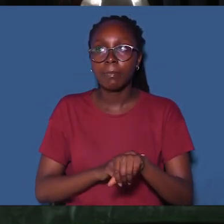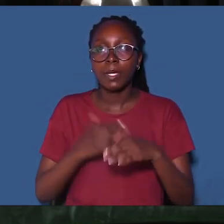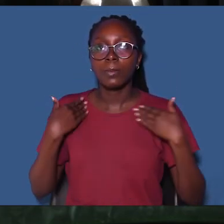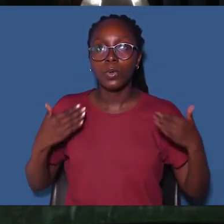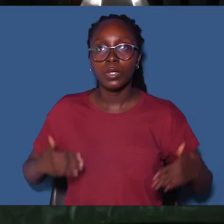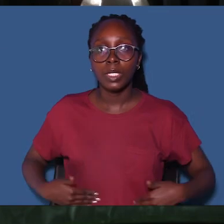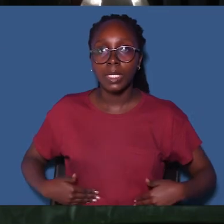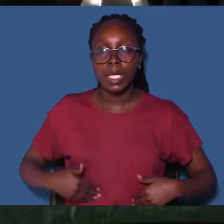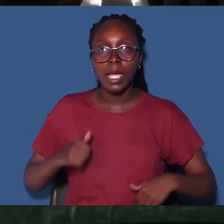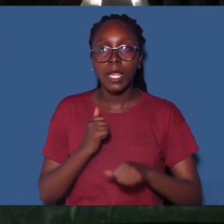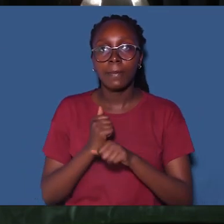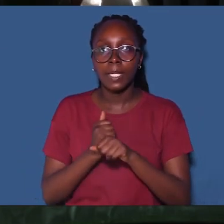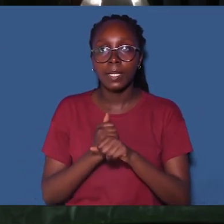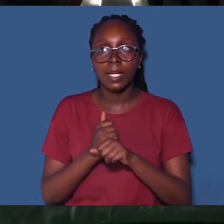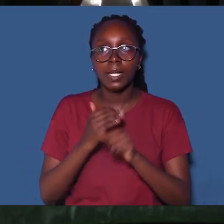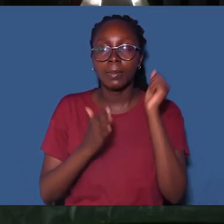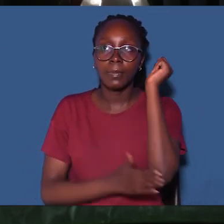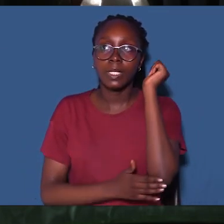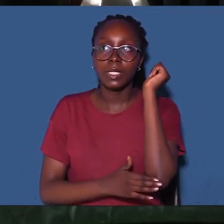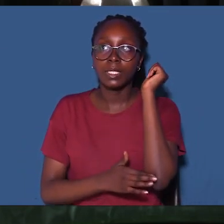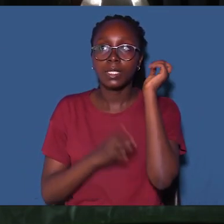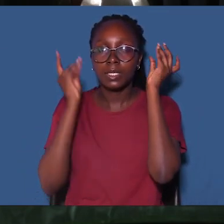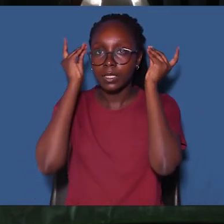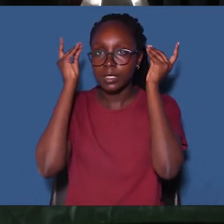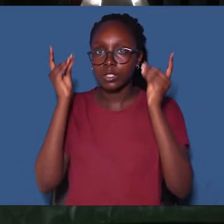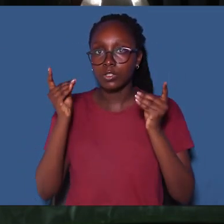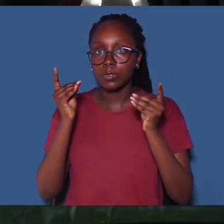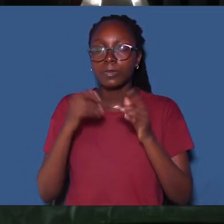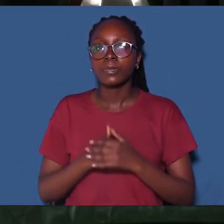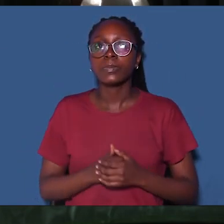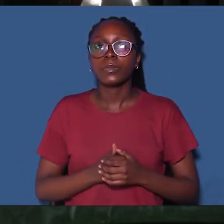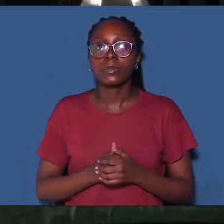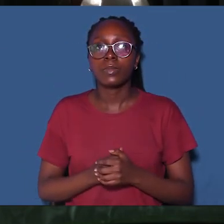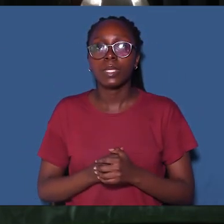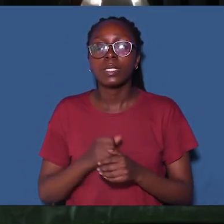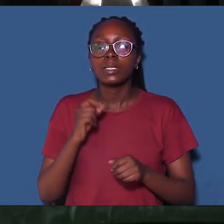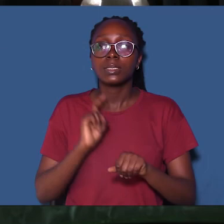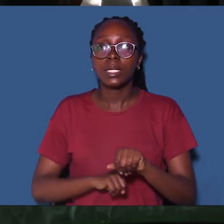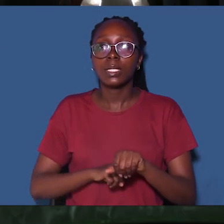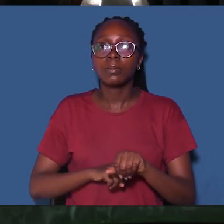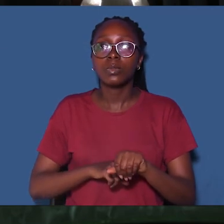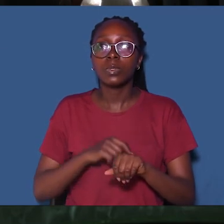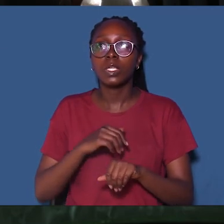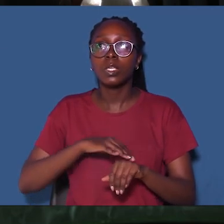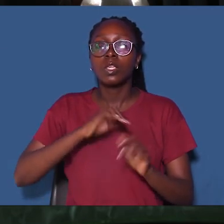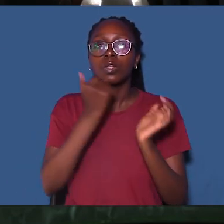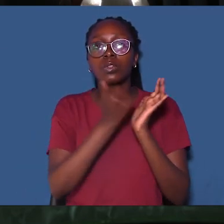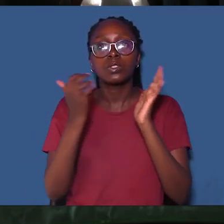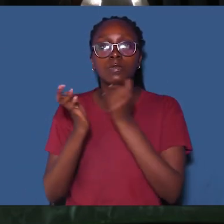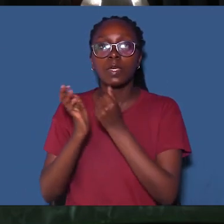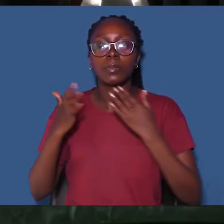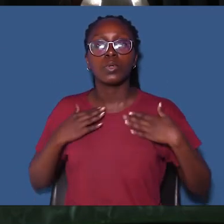the flesh is in competition with the Word and the will of God, so that we crucify it and keep